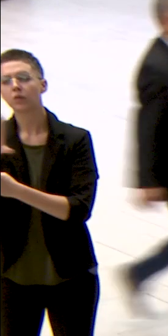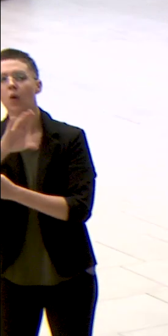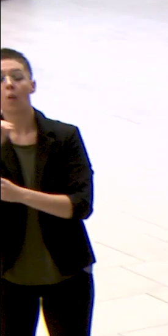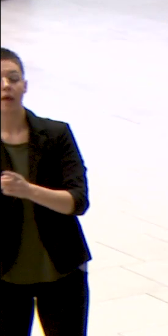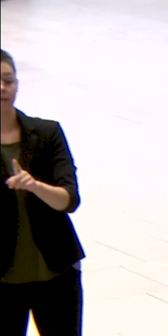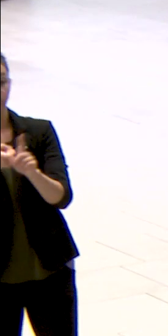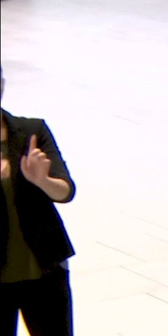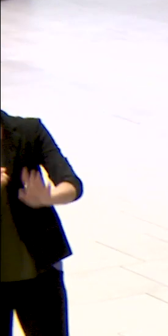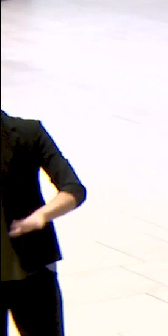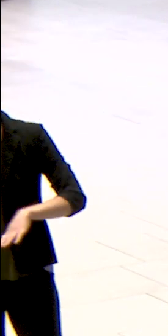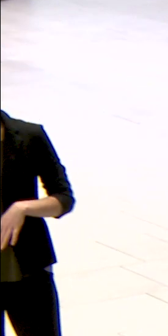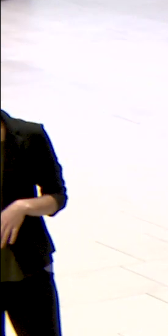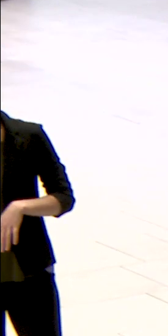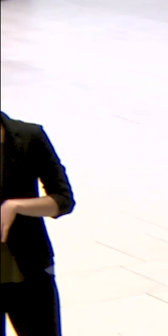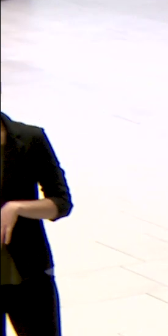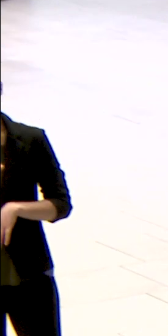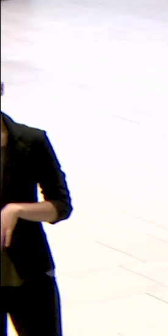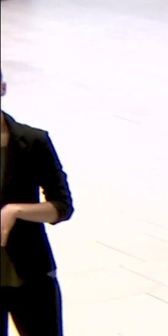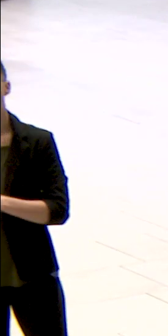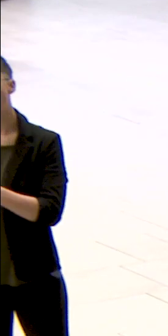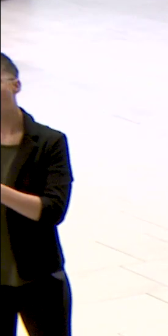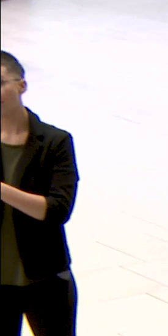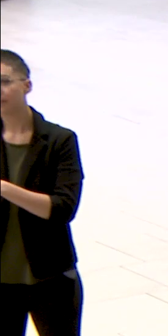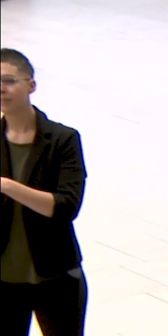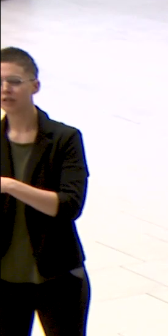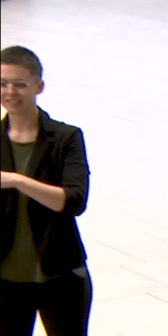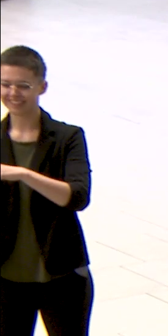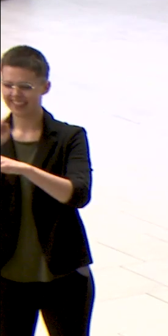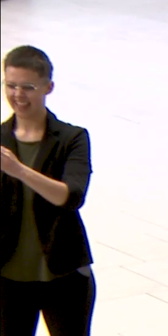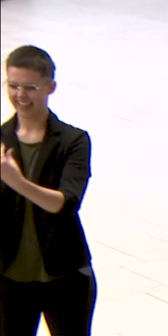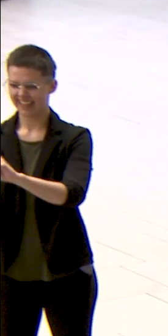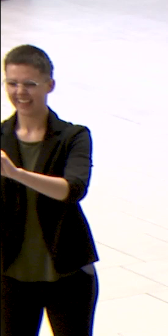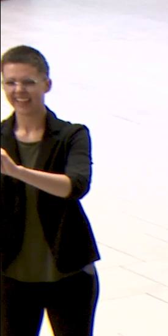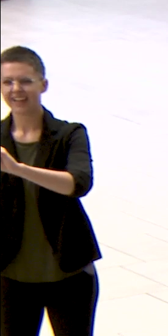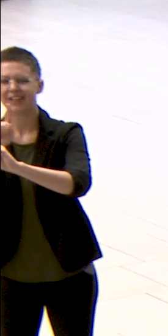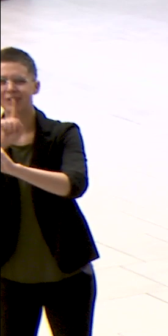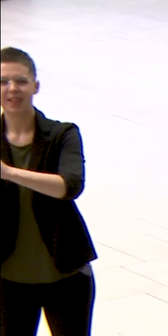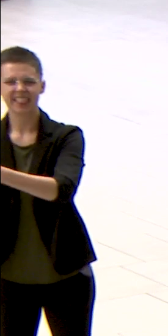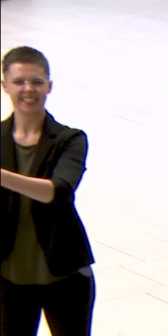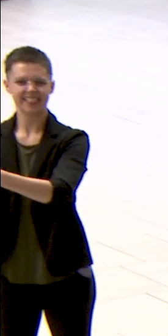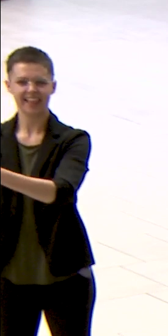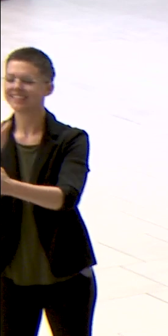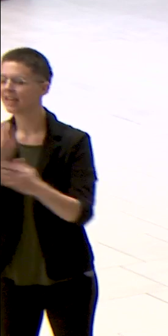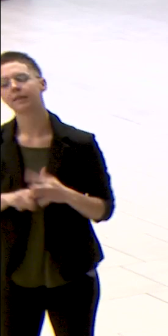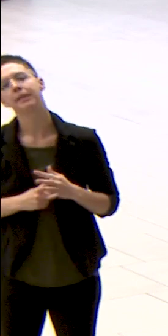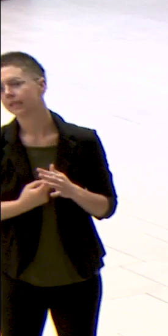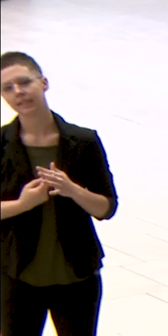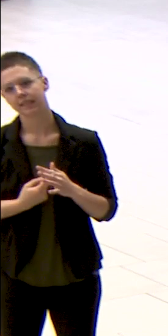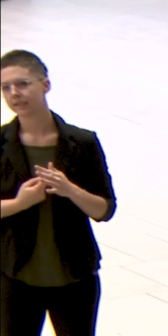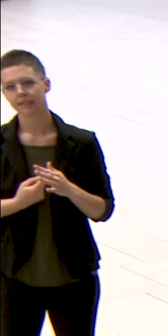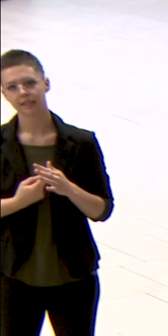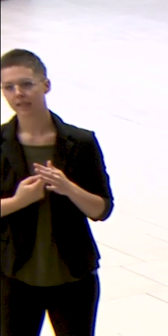understanding, right? So commerce is actually the transaction at the end of that moment. It's not at the beginning.